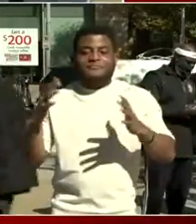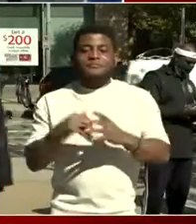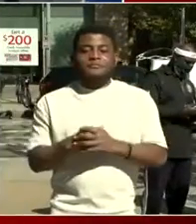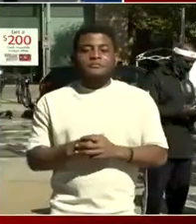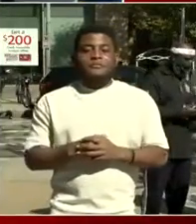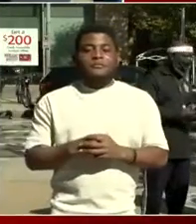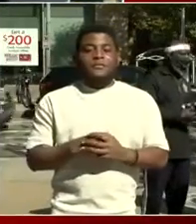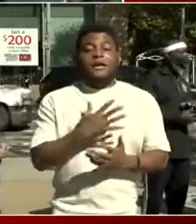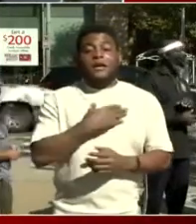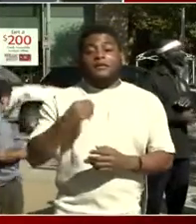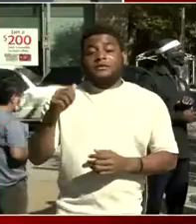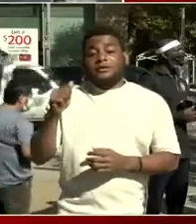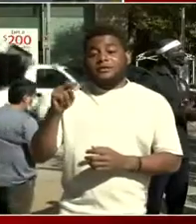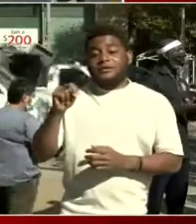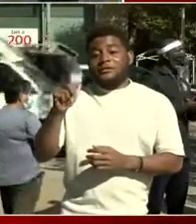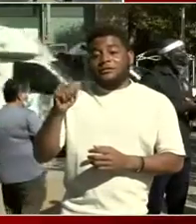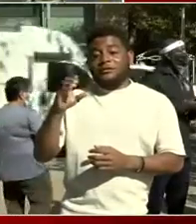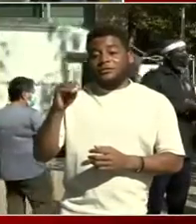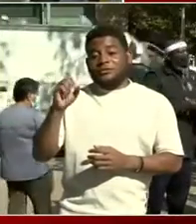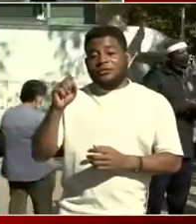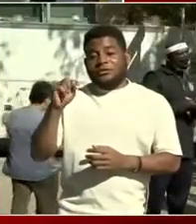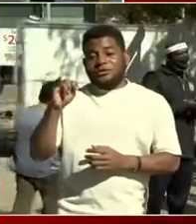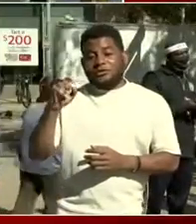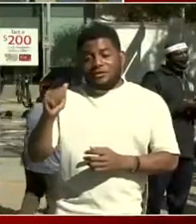be led by Captain Nikki Lavenhouse.